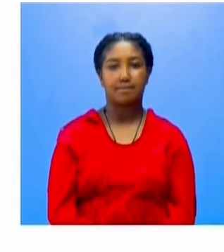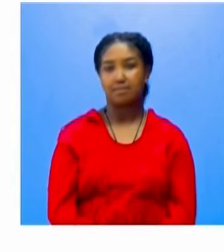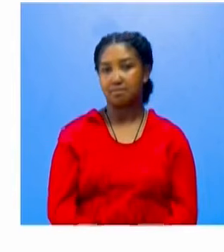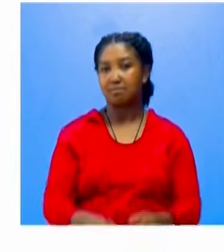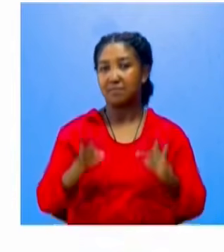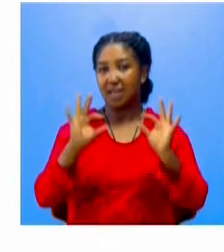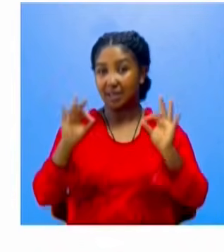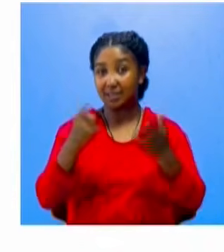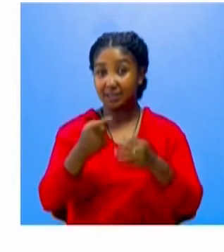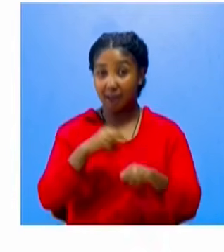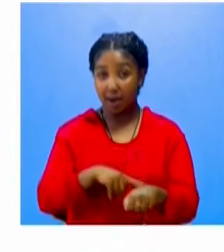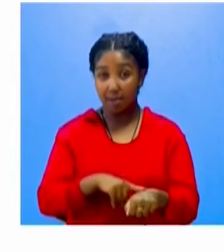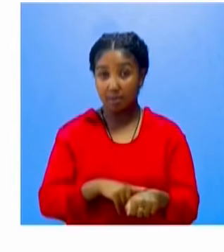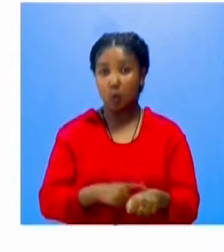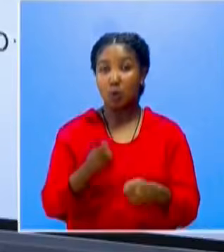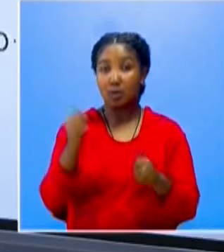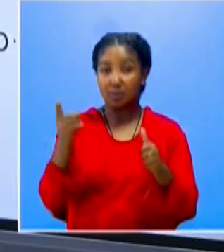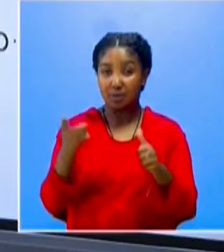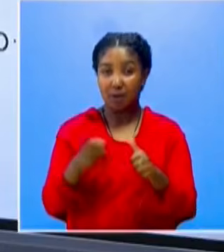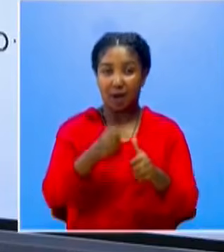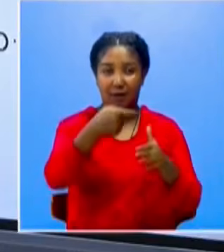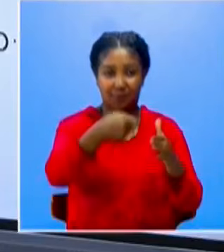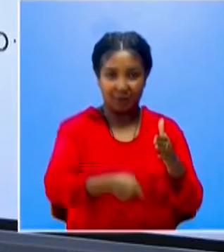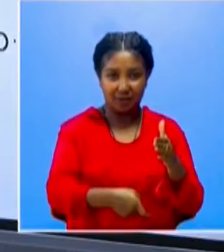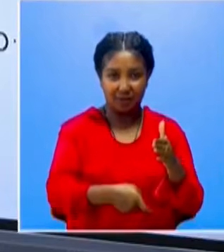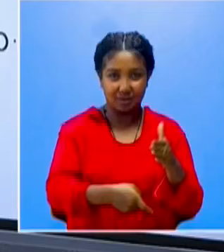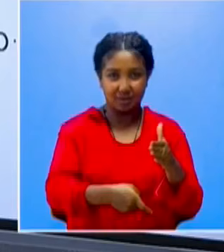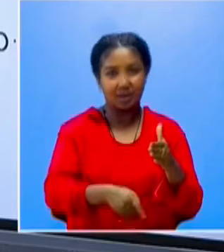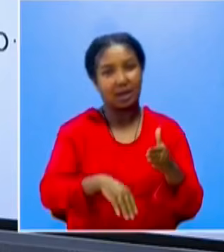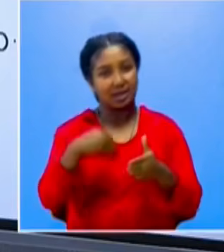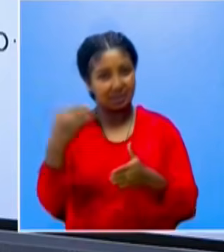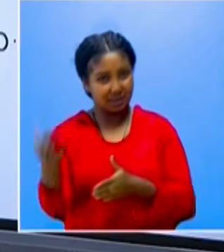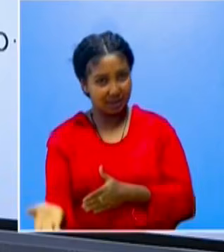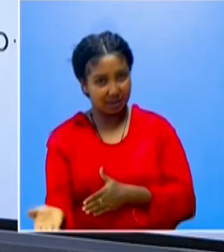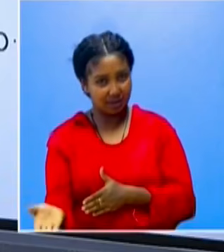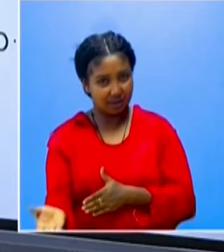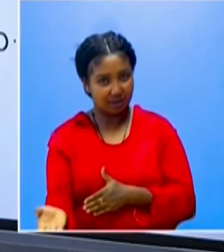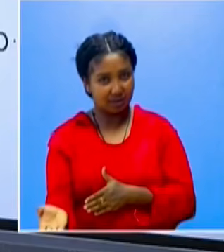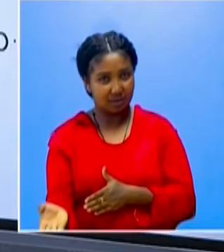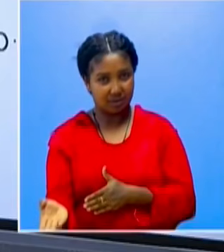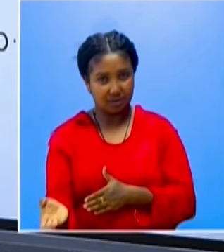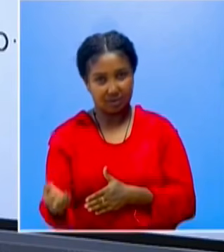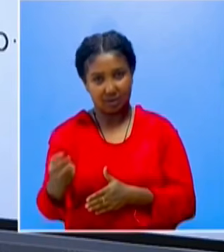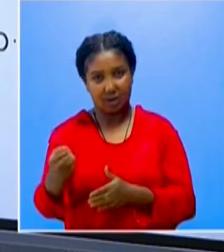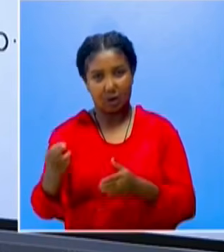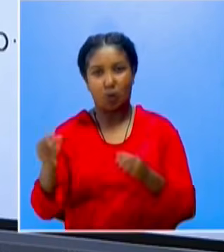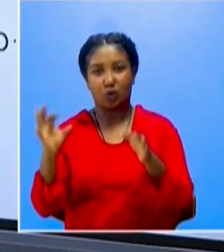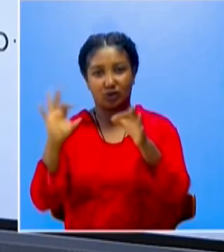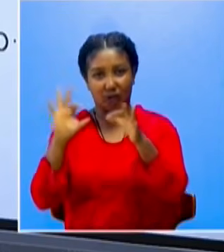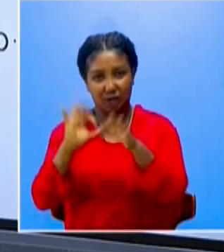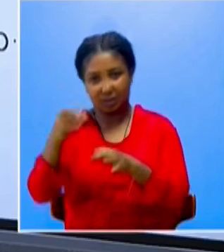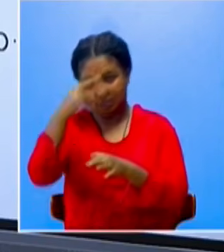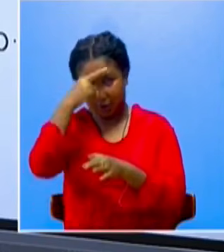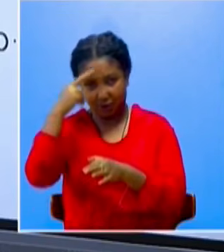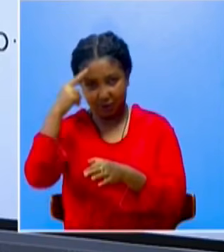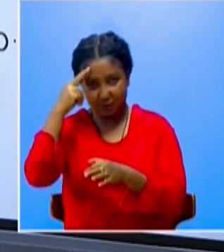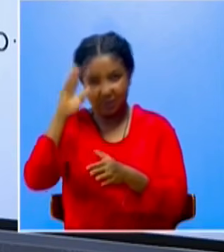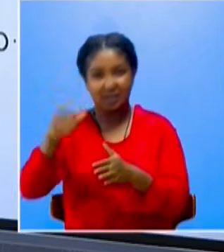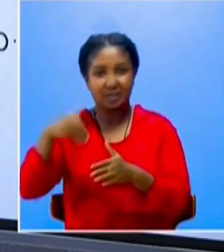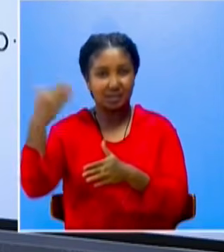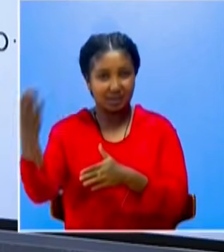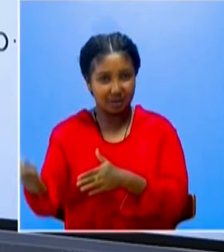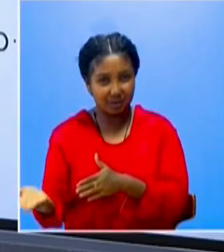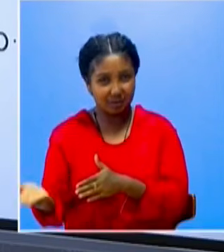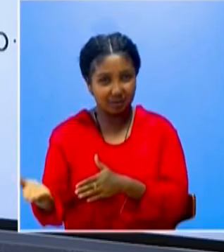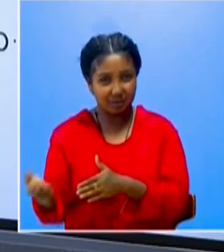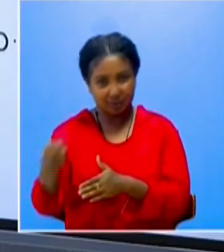Nice. This time we begin with the effect and then come up with the conjunction because, and since we